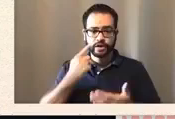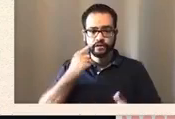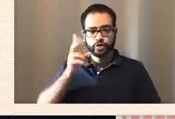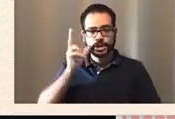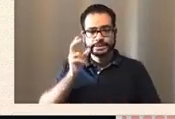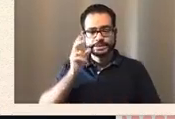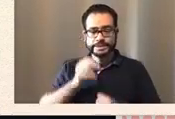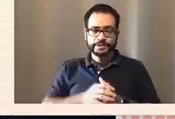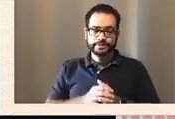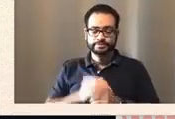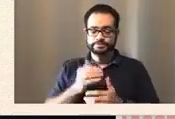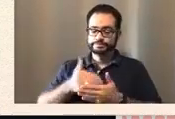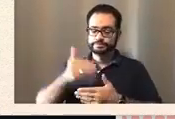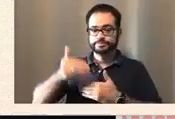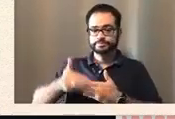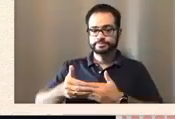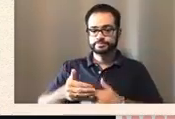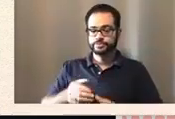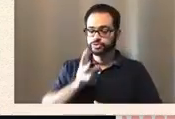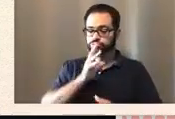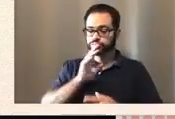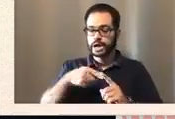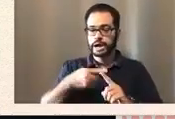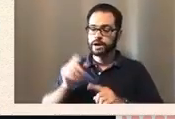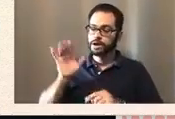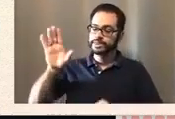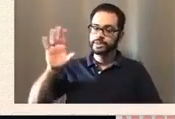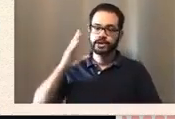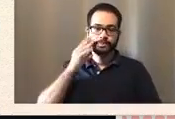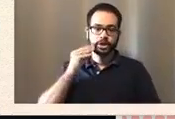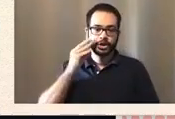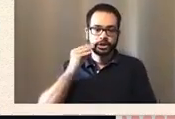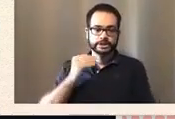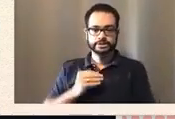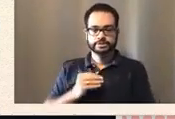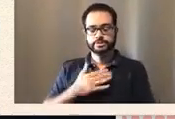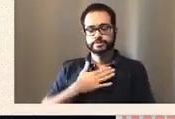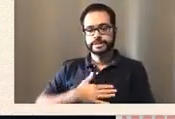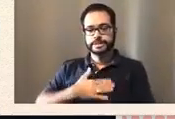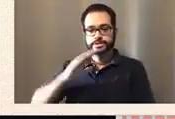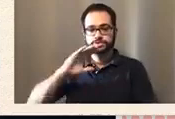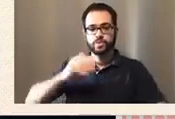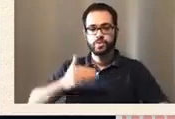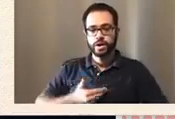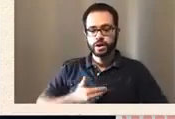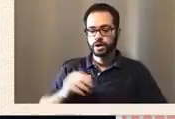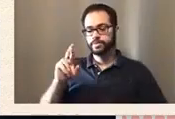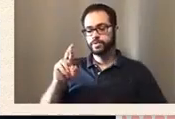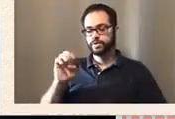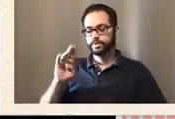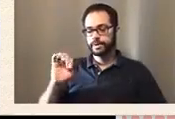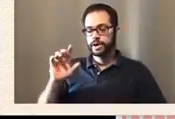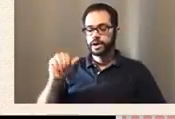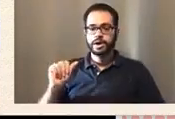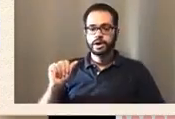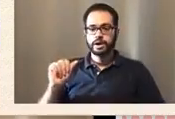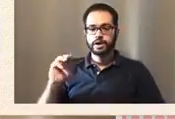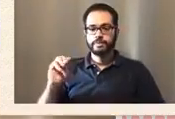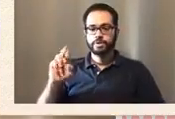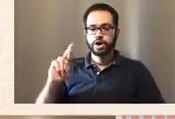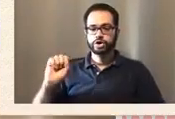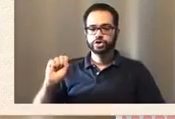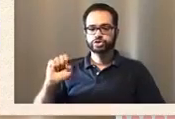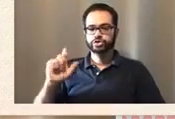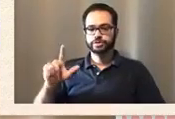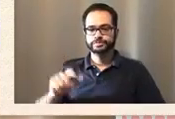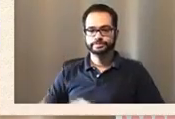up, to talk about their experiences, please welcome Rebecca Marshall. Hi